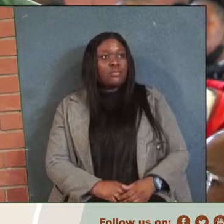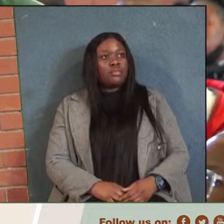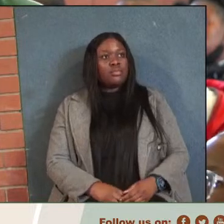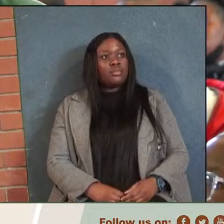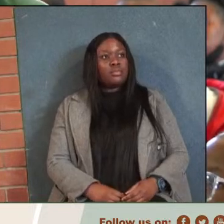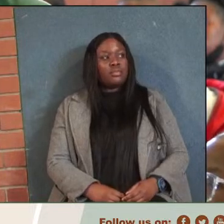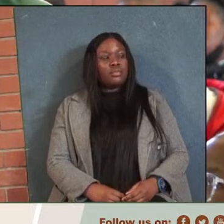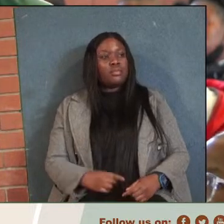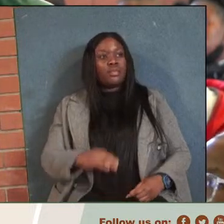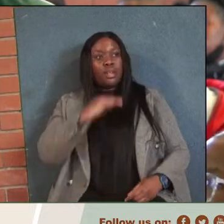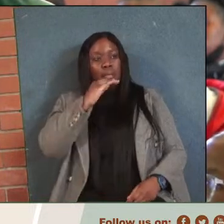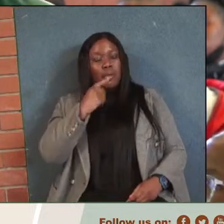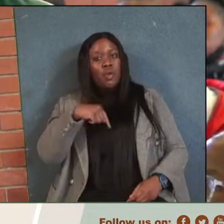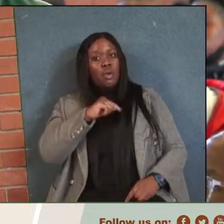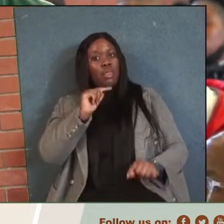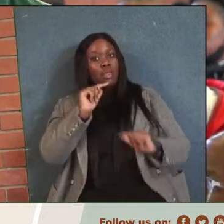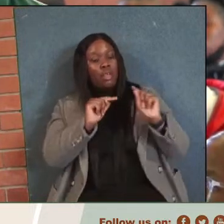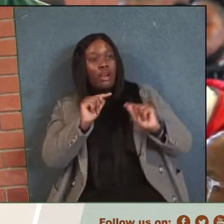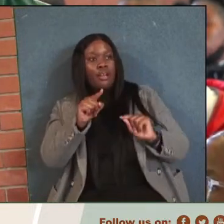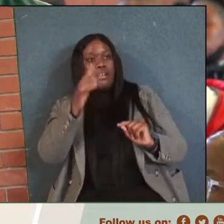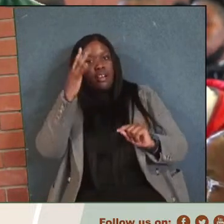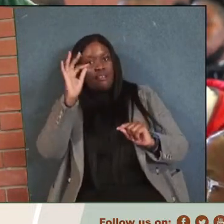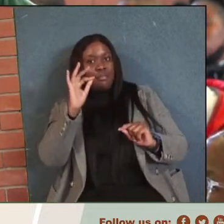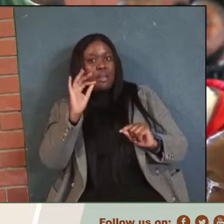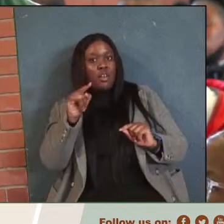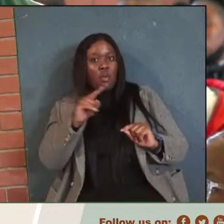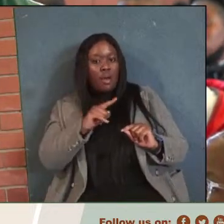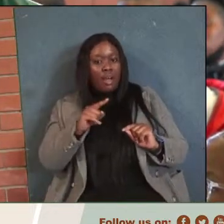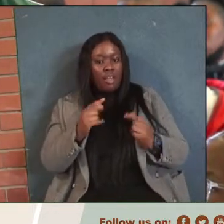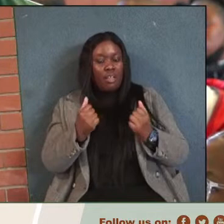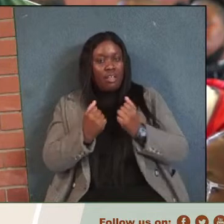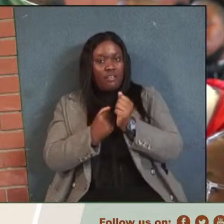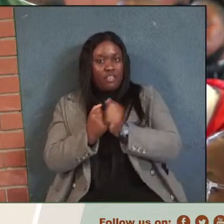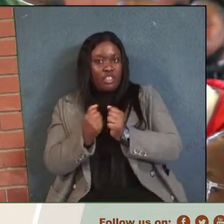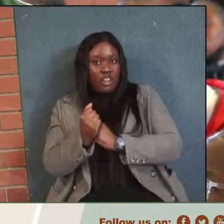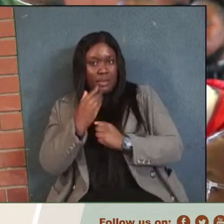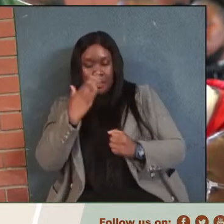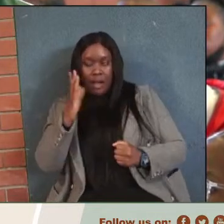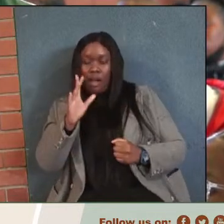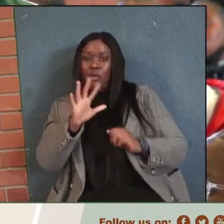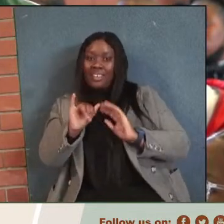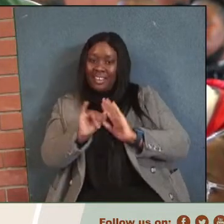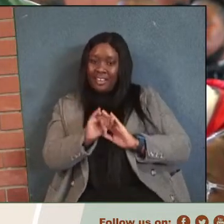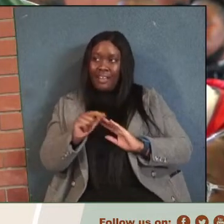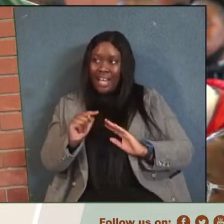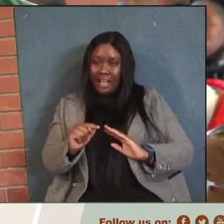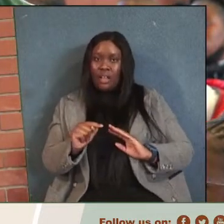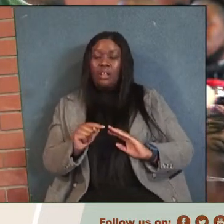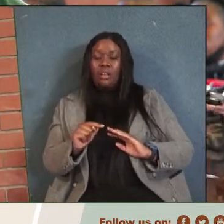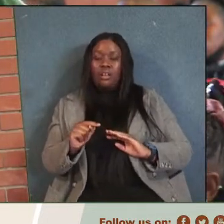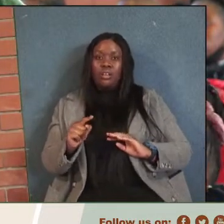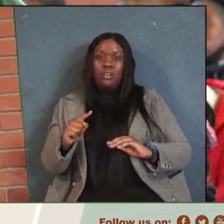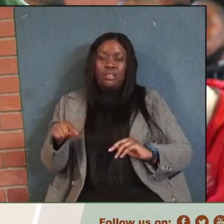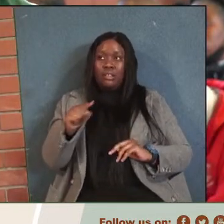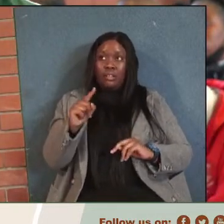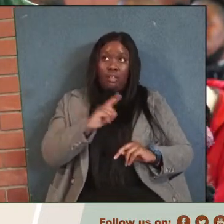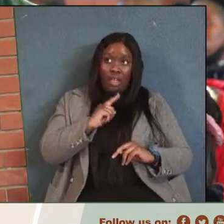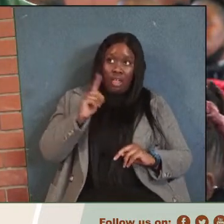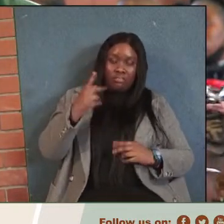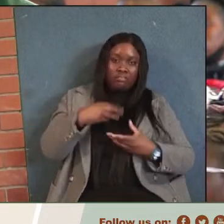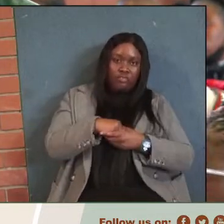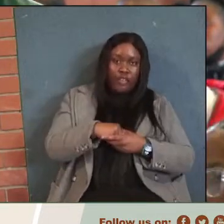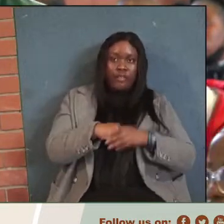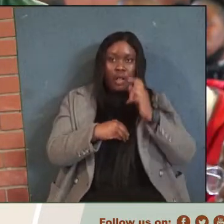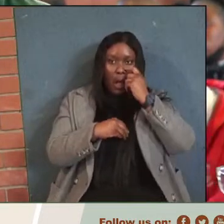them completely for the lack of infrastructure. However, we do identify them as an accomplice to the result of its failure.